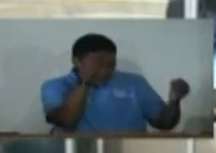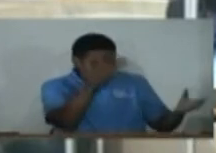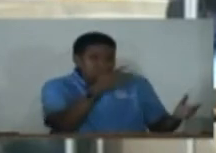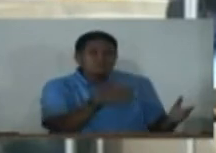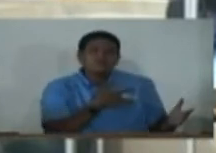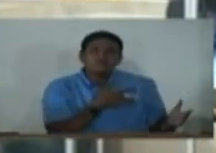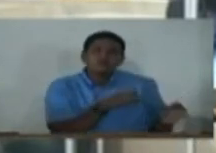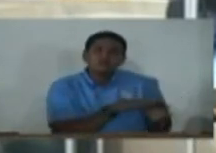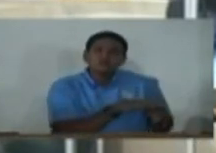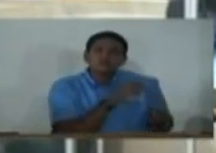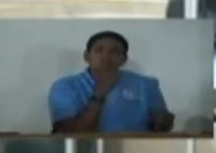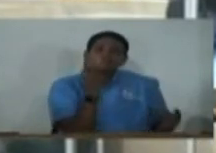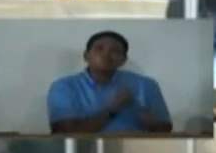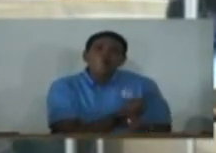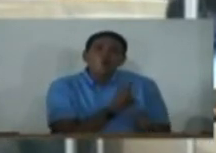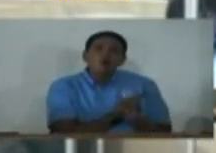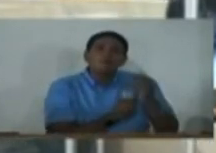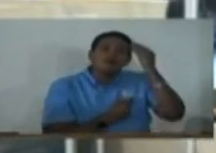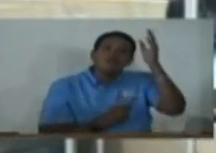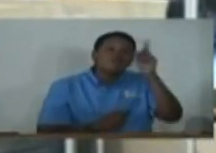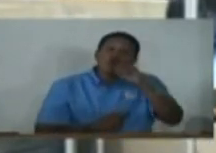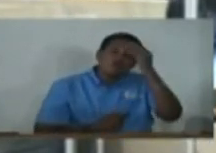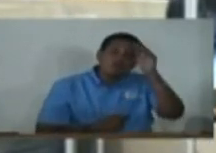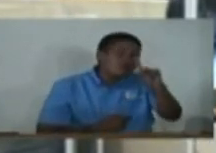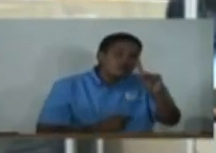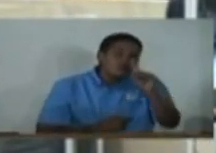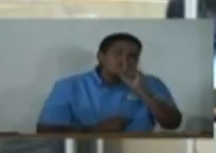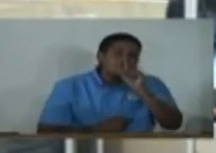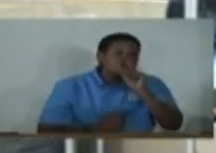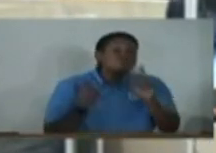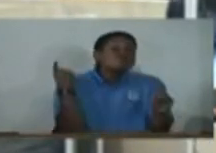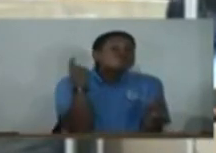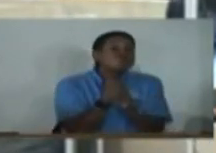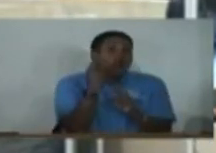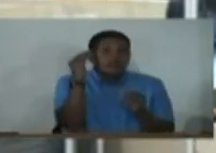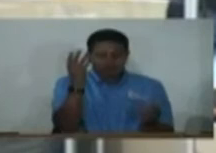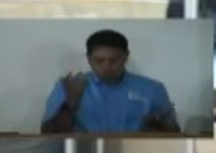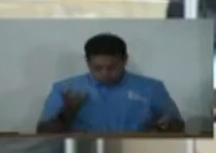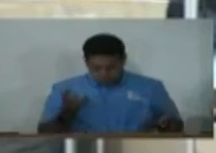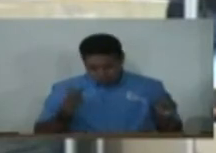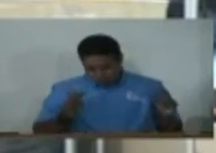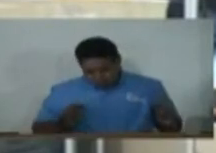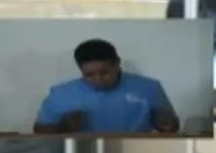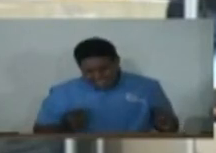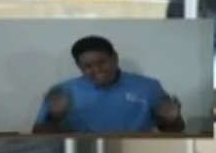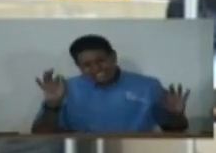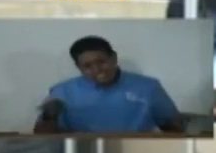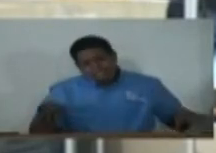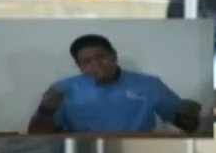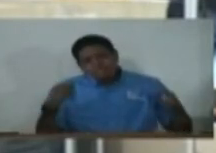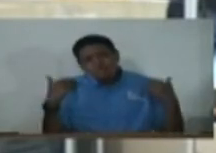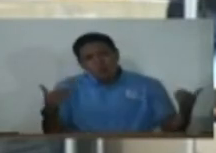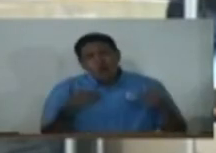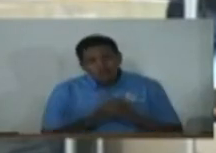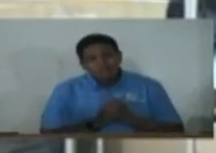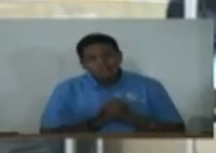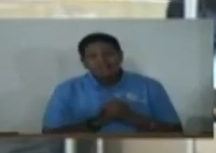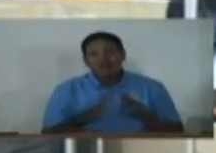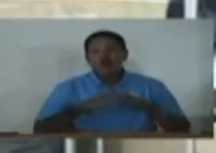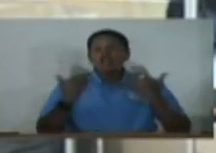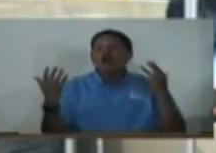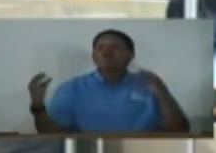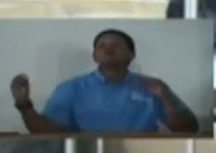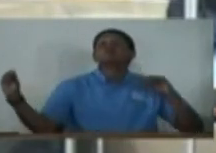Get your proper information and make your right decisions. Because much of what is said on social